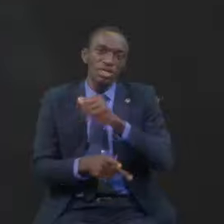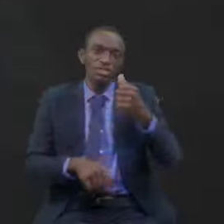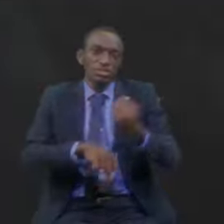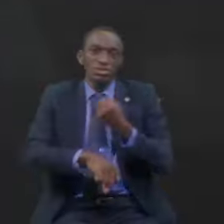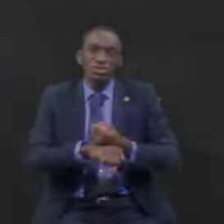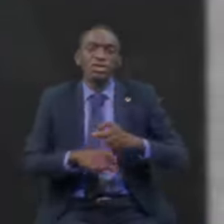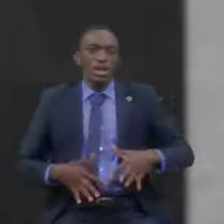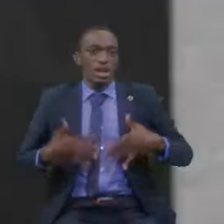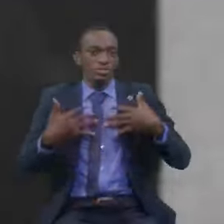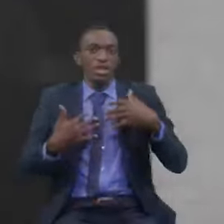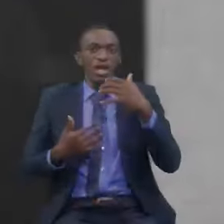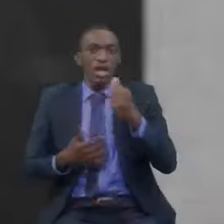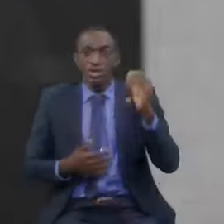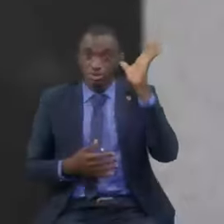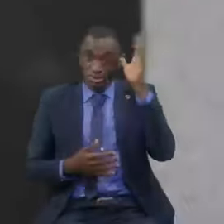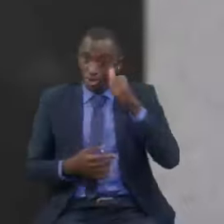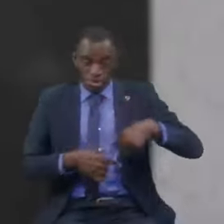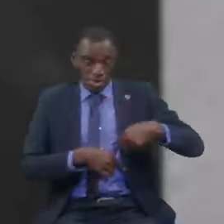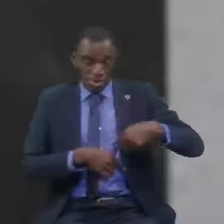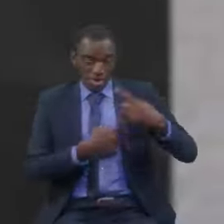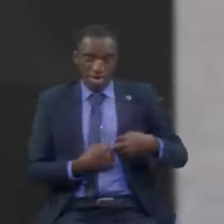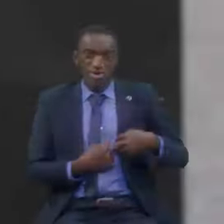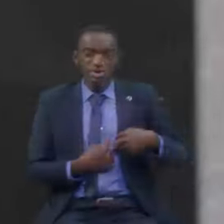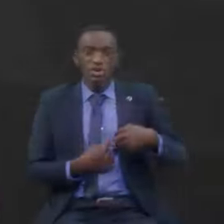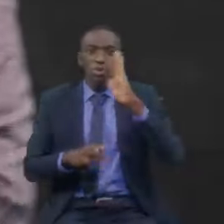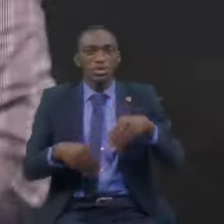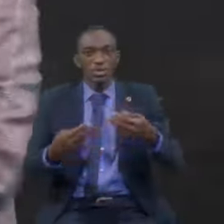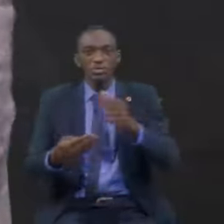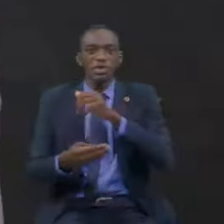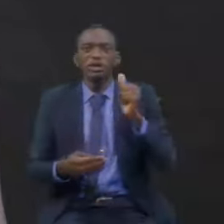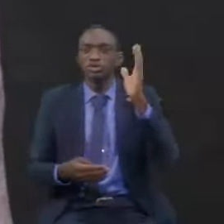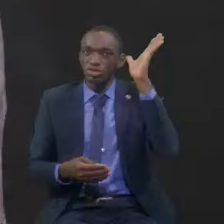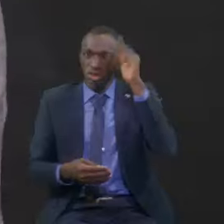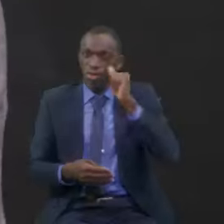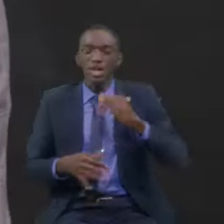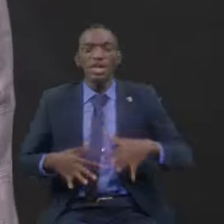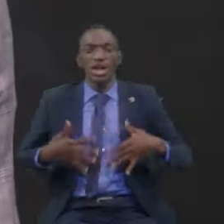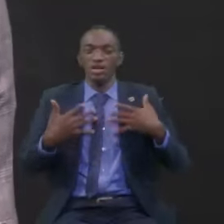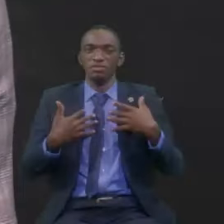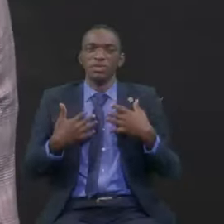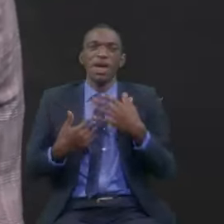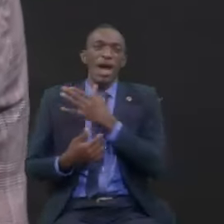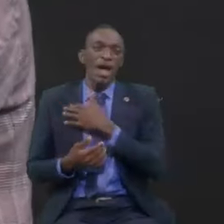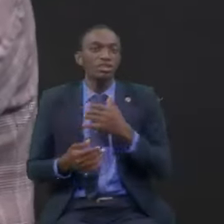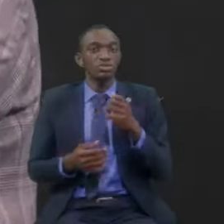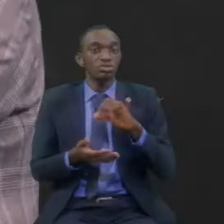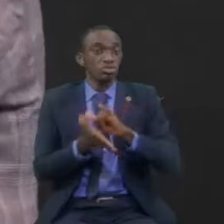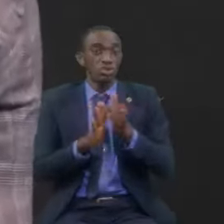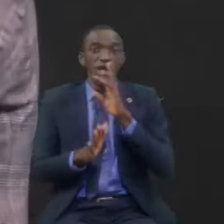a stubborn life. And those are the people, when you have a stubborn